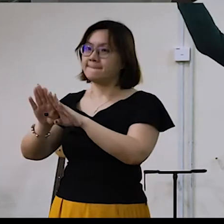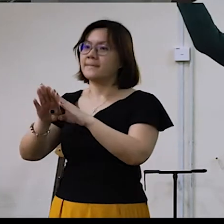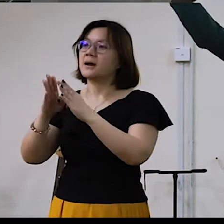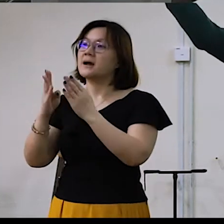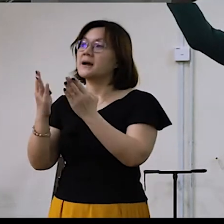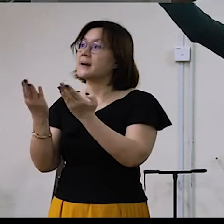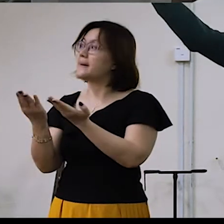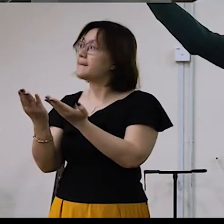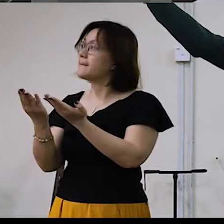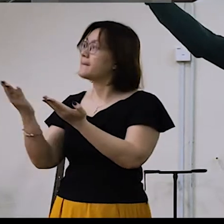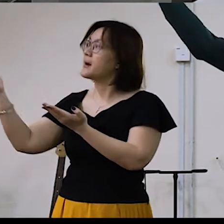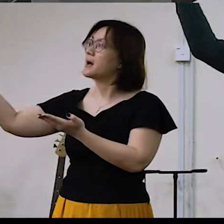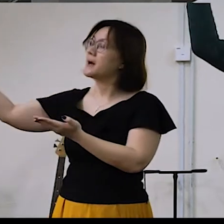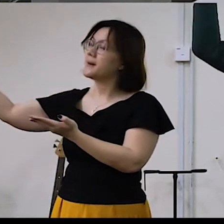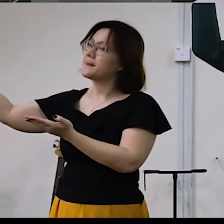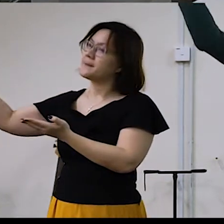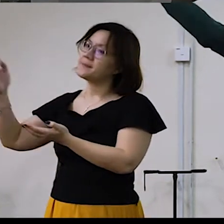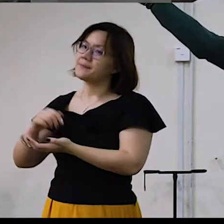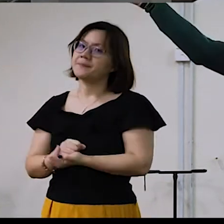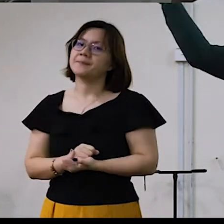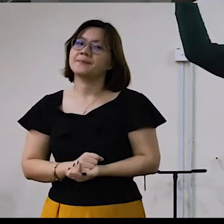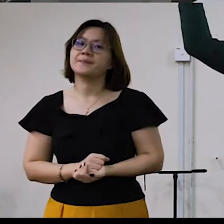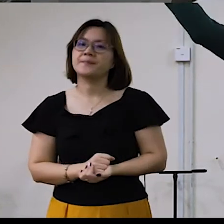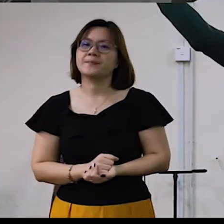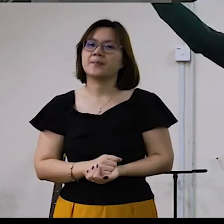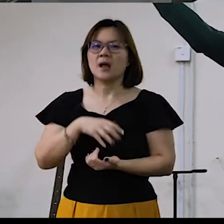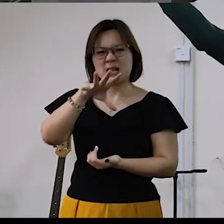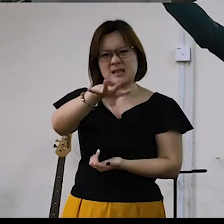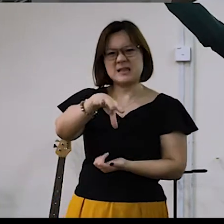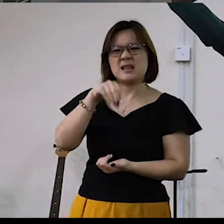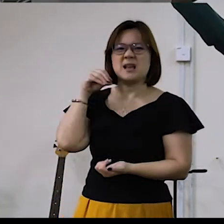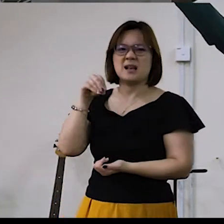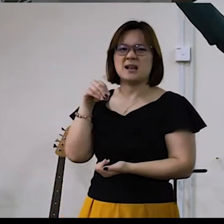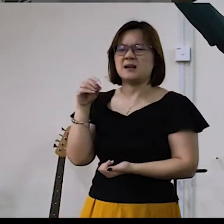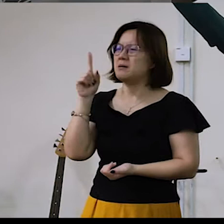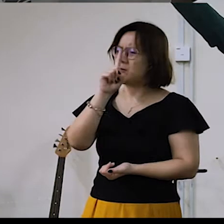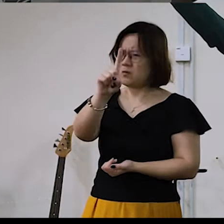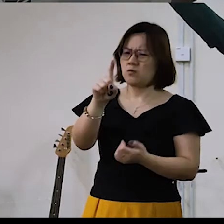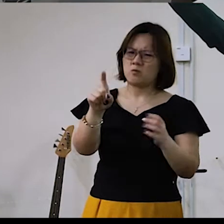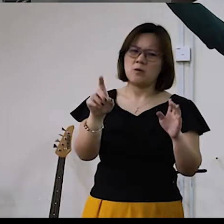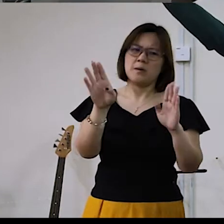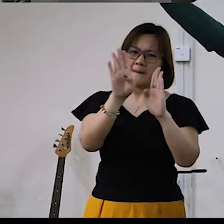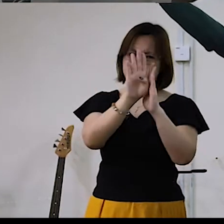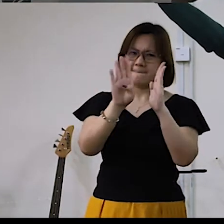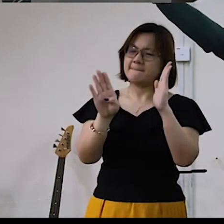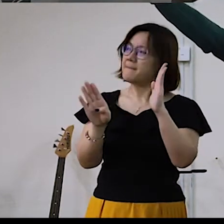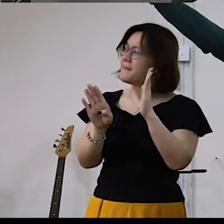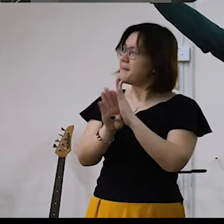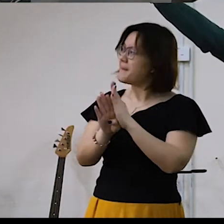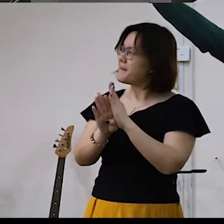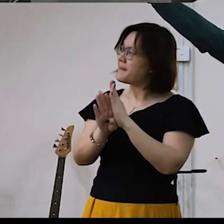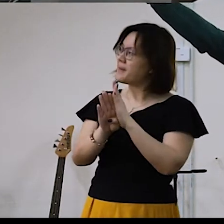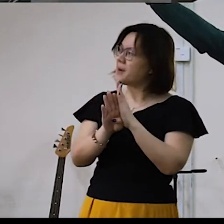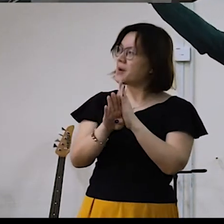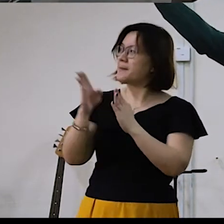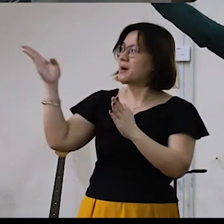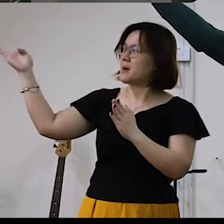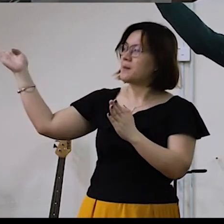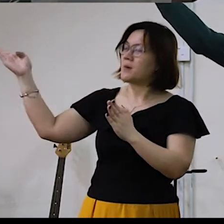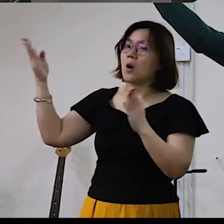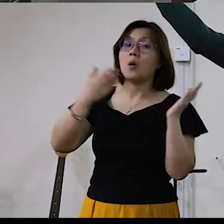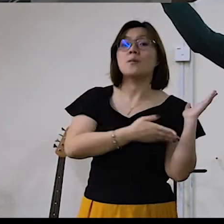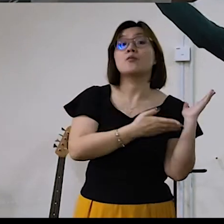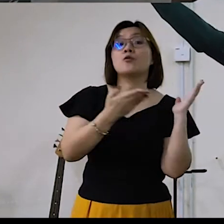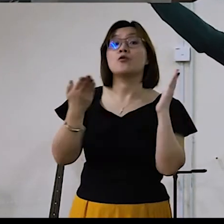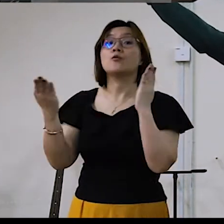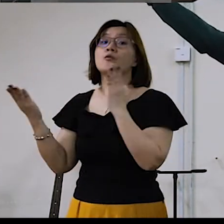took him home. The Bible is waiting to be taken home. The Bible is waiting for adopted fathers and adopted mothers. Take